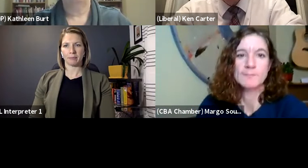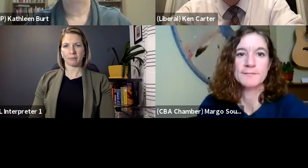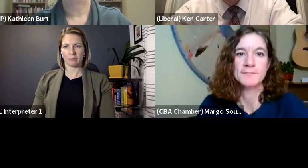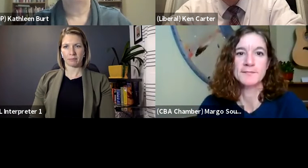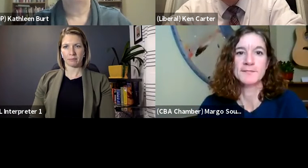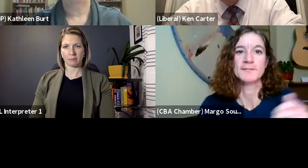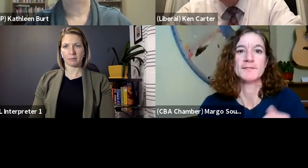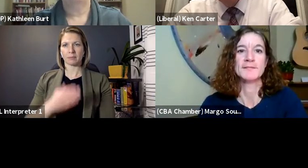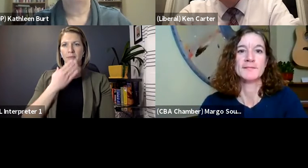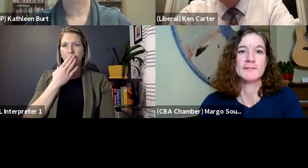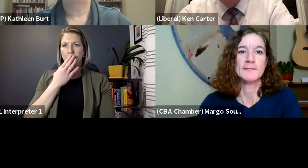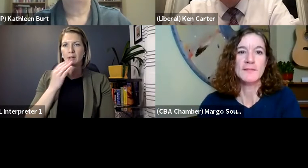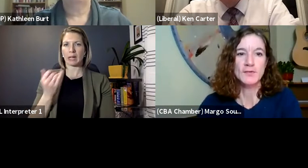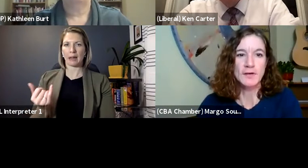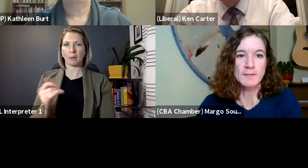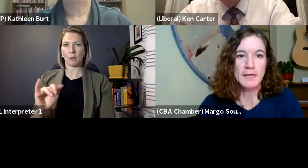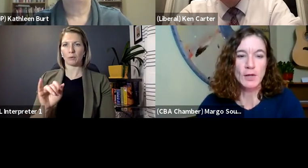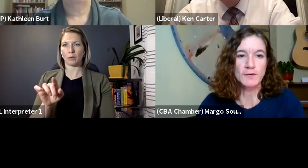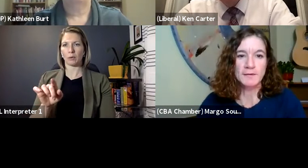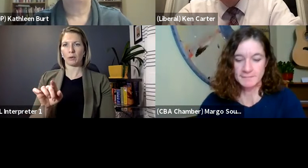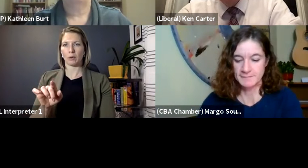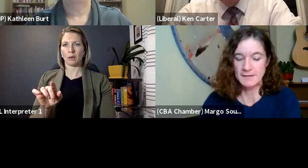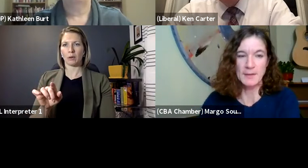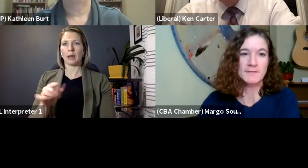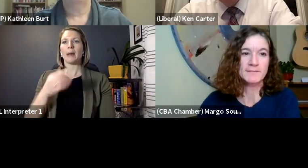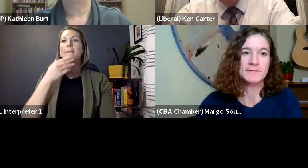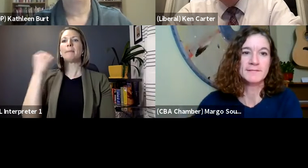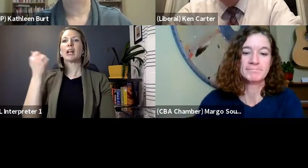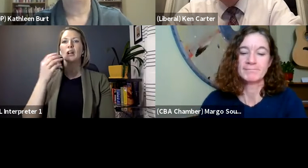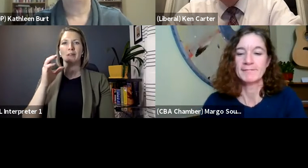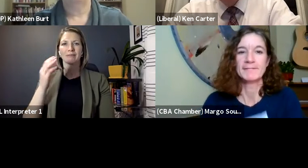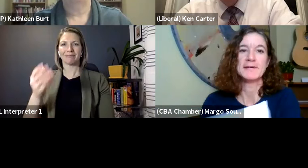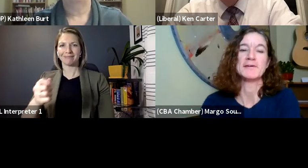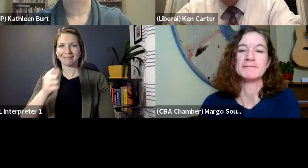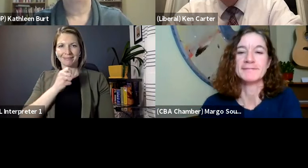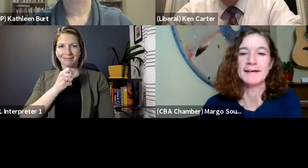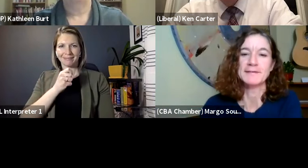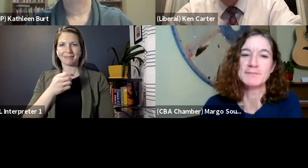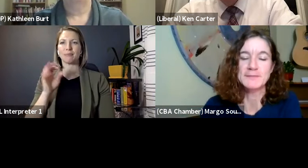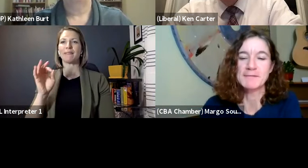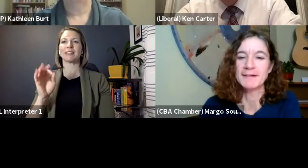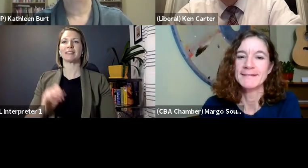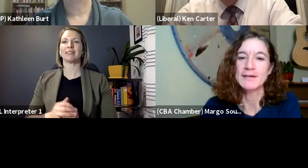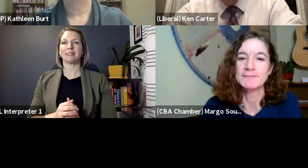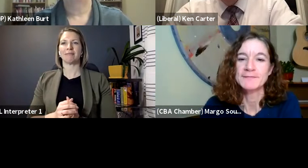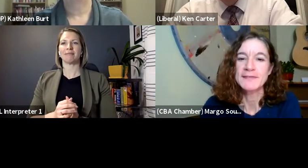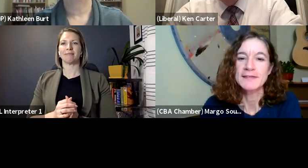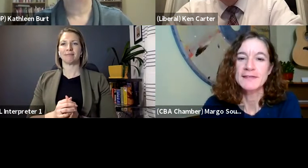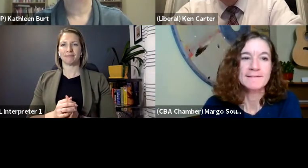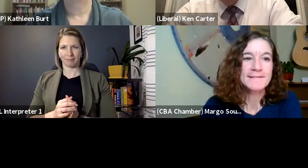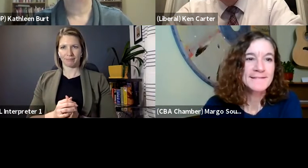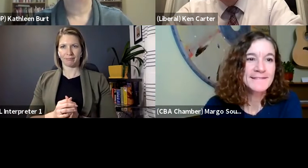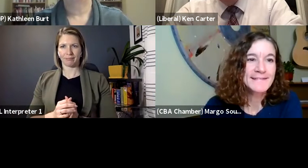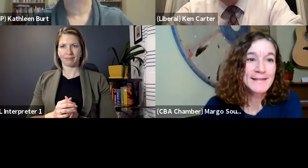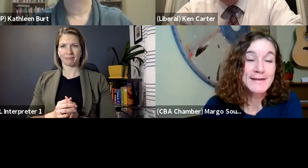You're unmuted there now as well. Just try to make it closer. Is that better? Perfect. Good. I got a piece of paper there. It wouldn't be